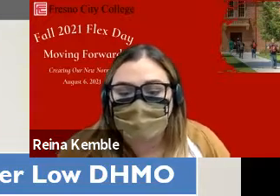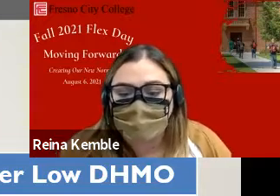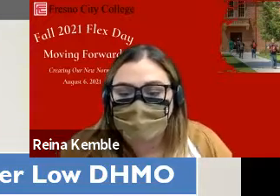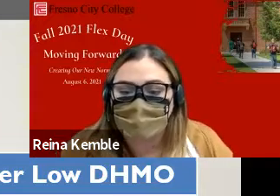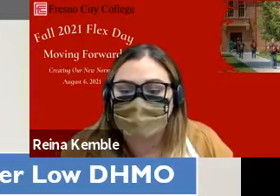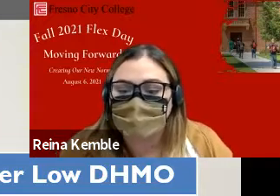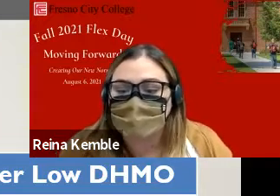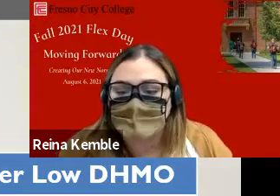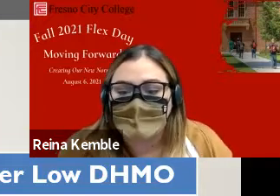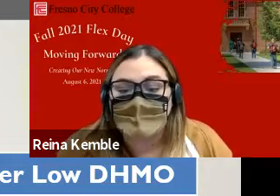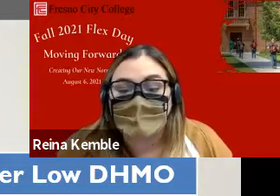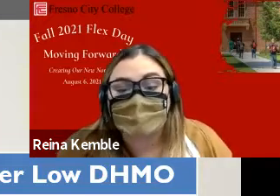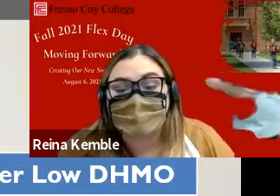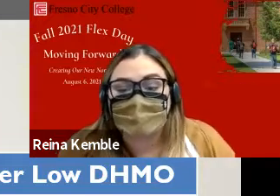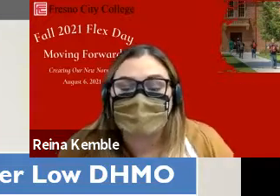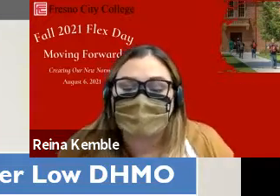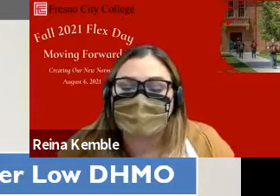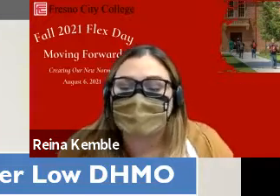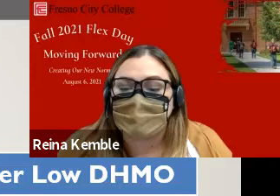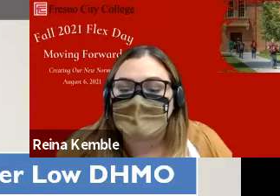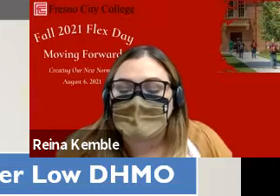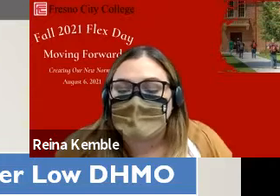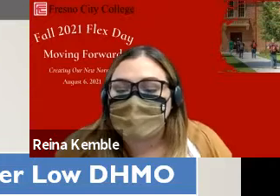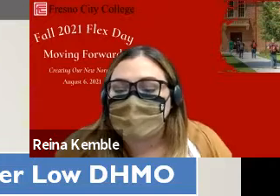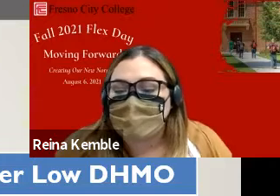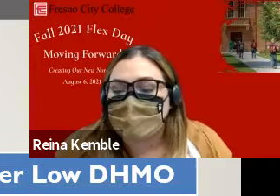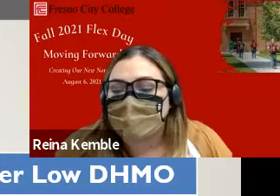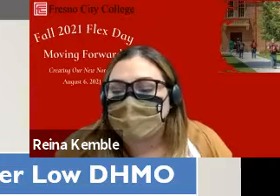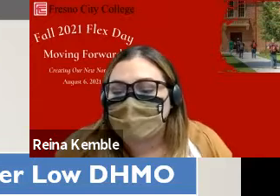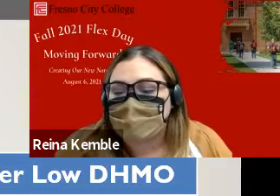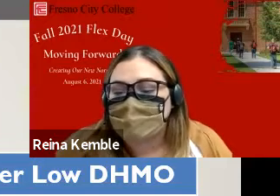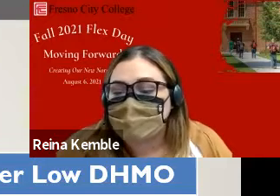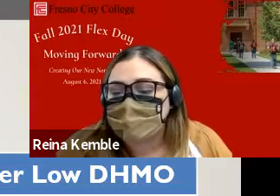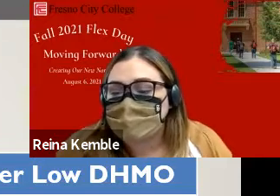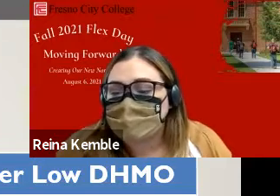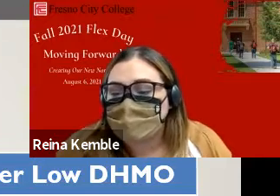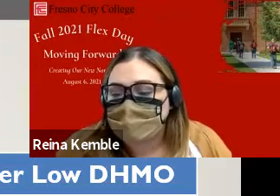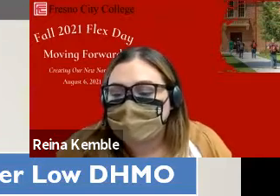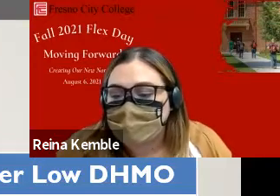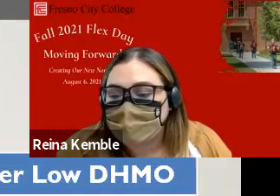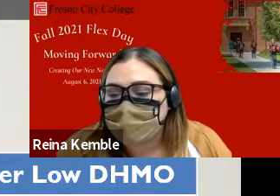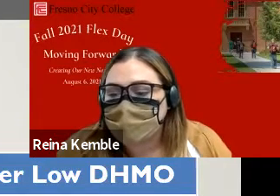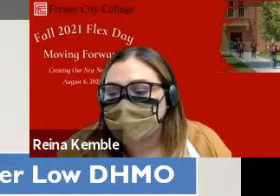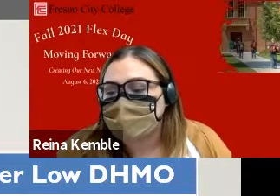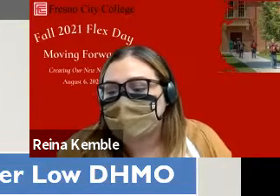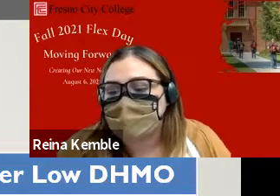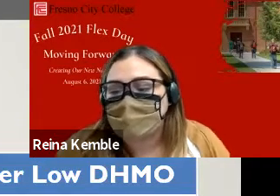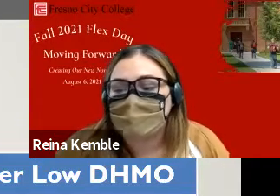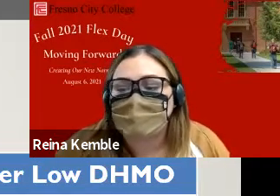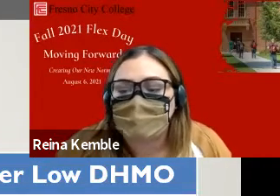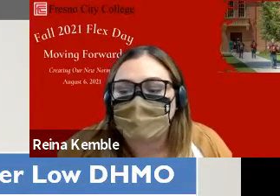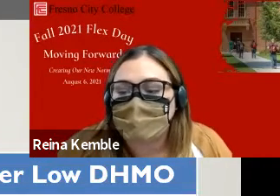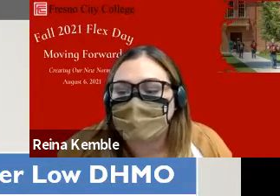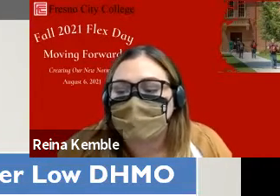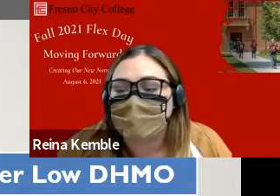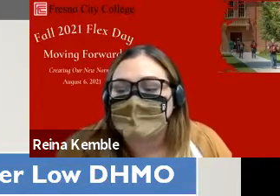some members and services, as they do get expensive. This is where the out-of-pocket maximum comes into play. In a calendar year,